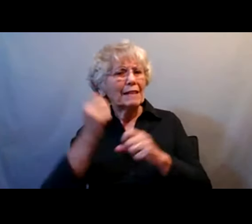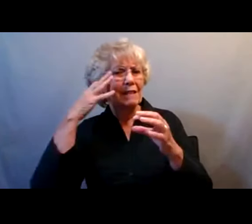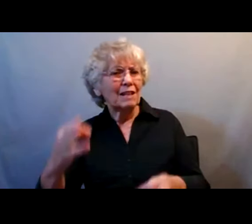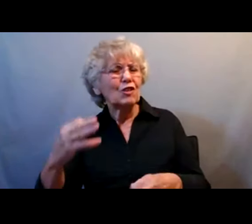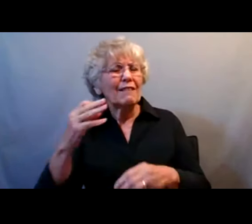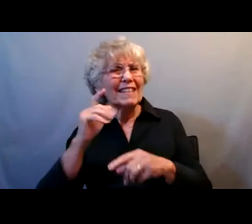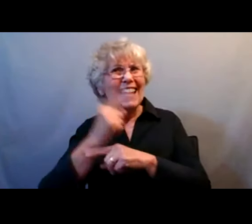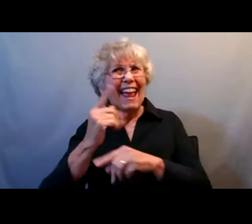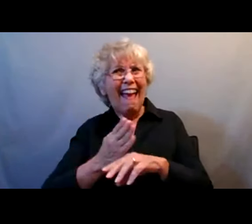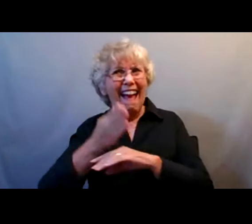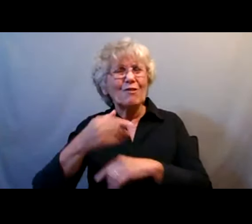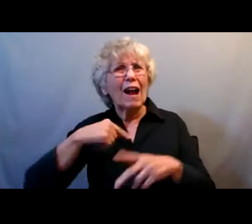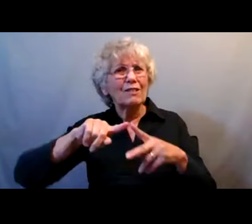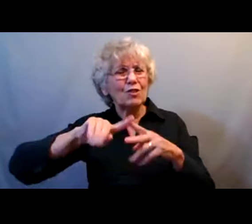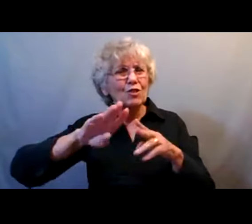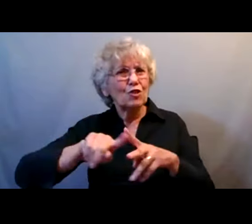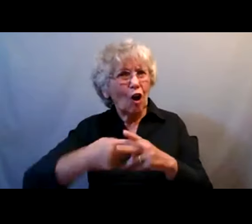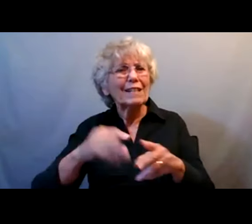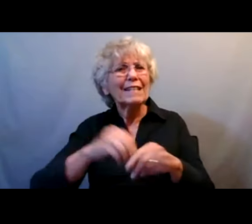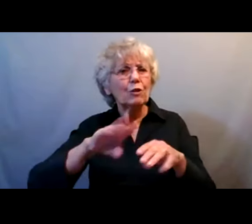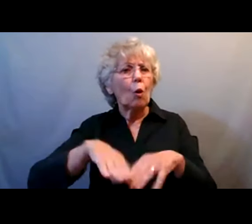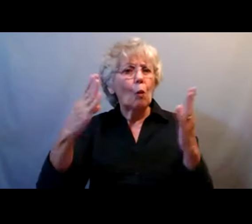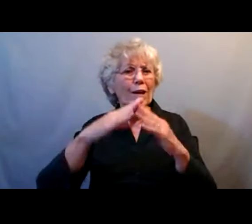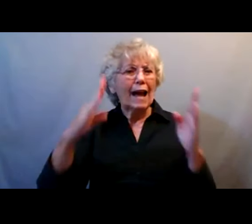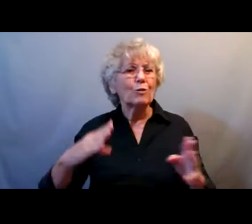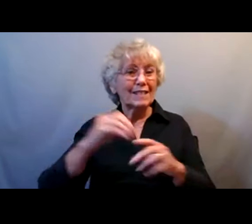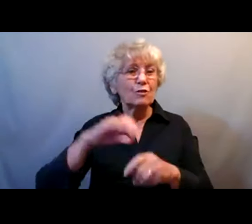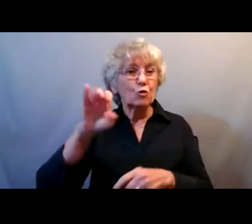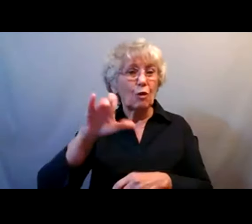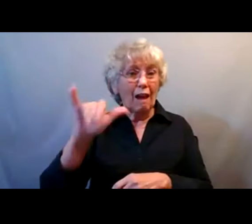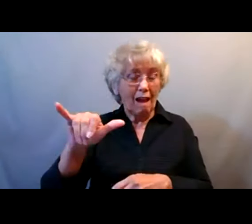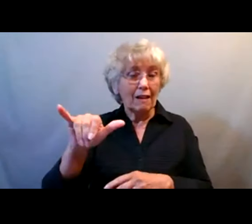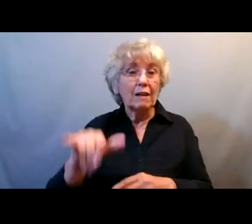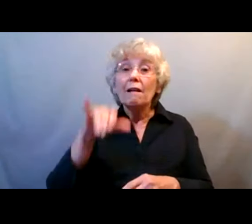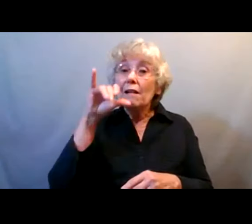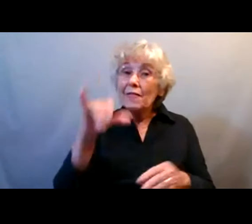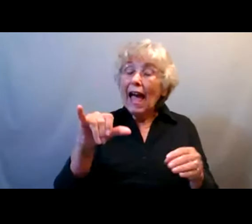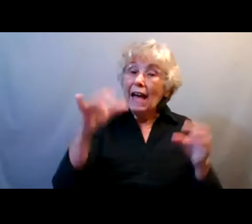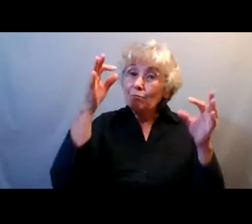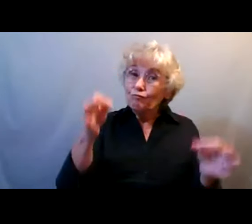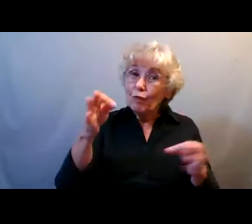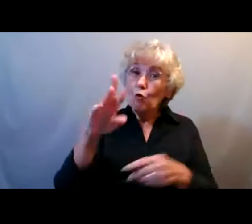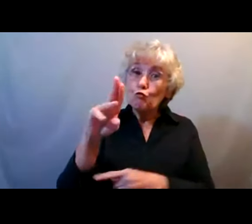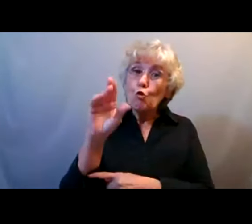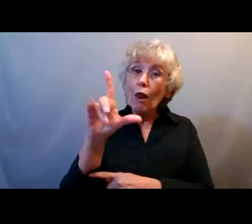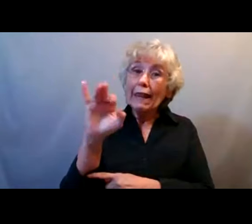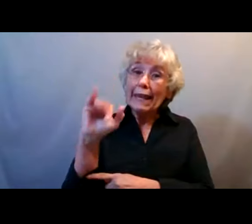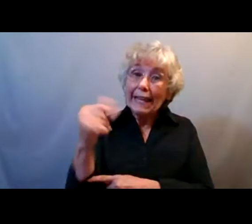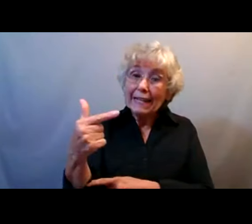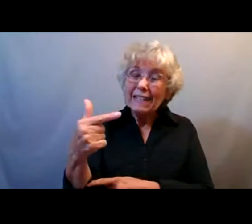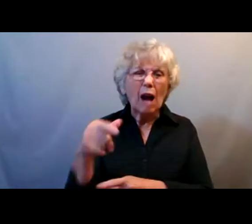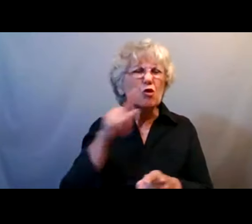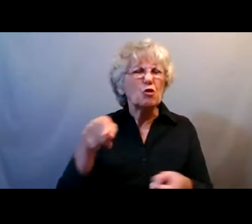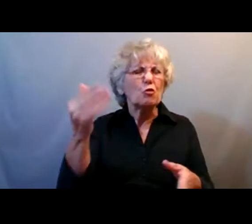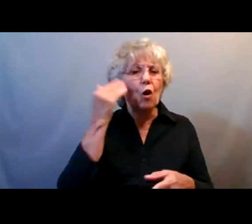July. And this ruling was, as I'm sure all of you know, allowing for the